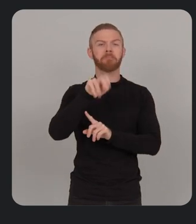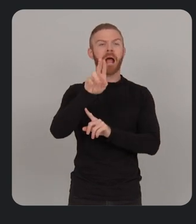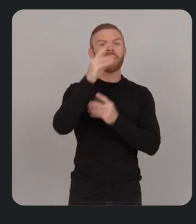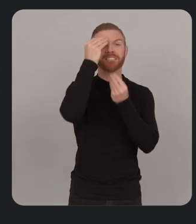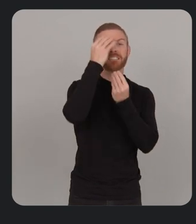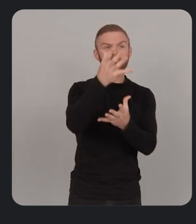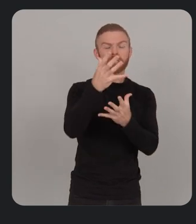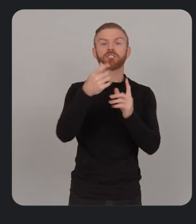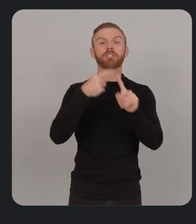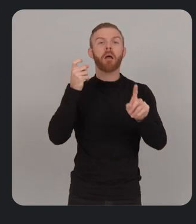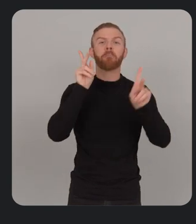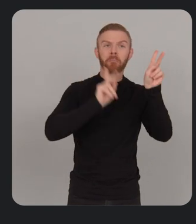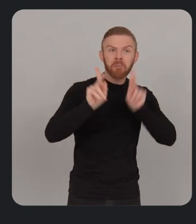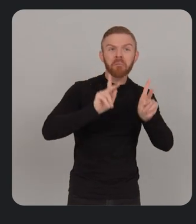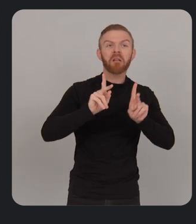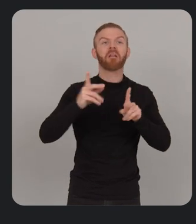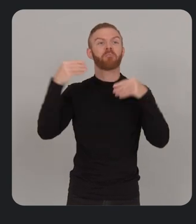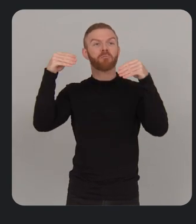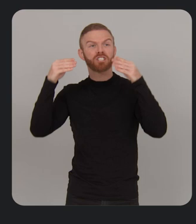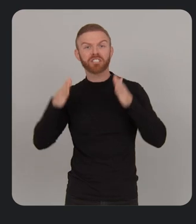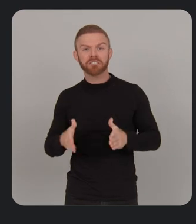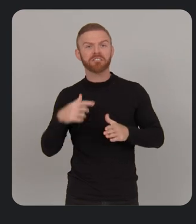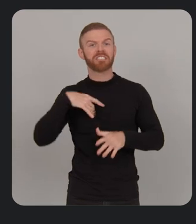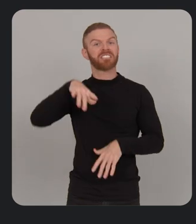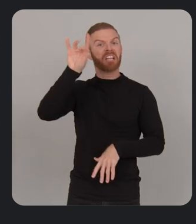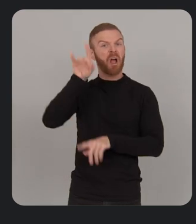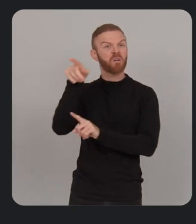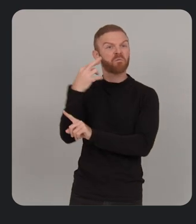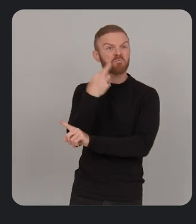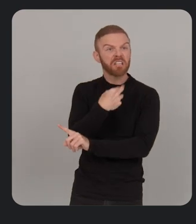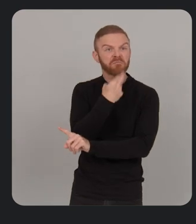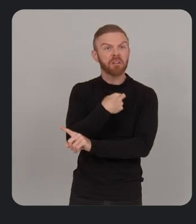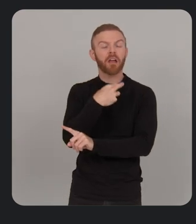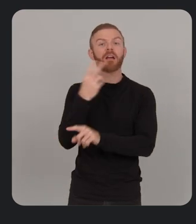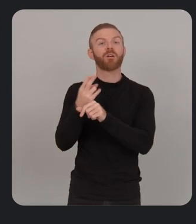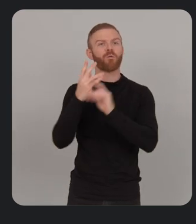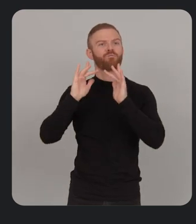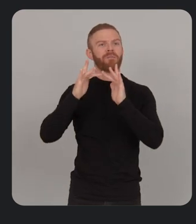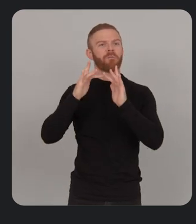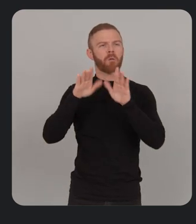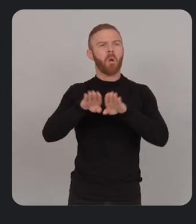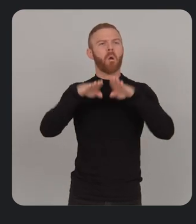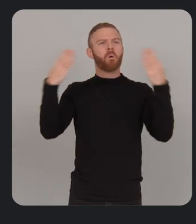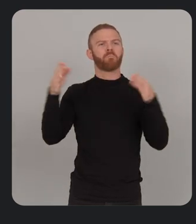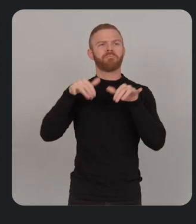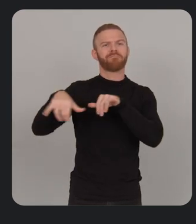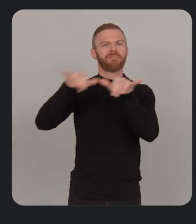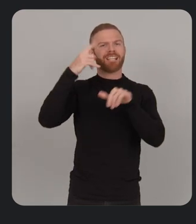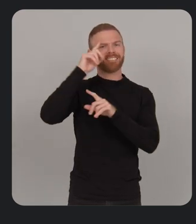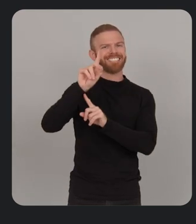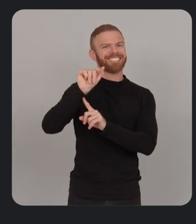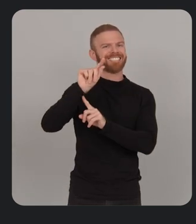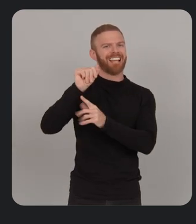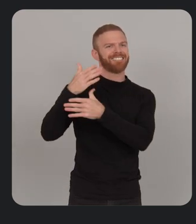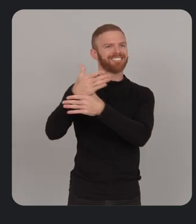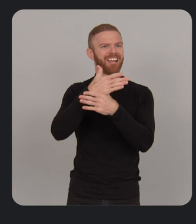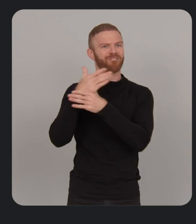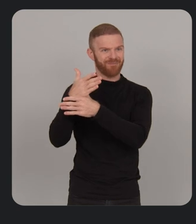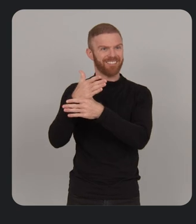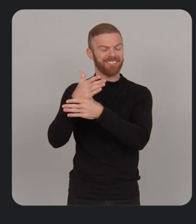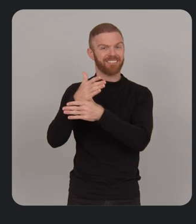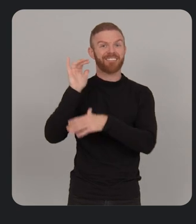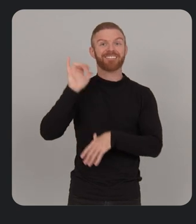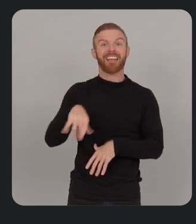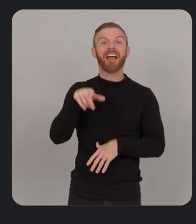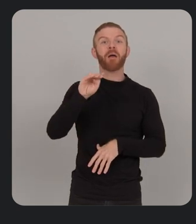provided by people and merchants, and found on restaurant websites that use open standards for data sharing. These menus will also